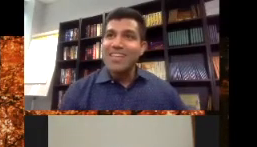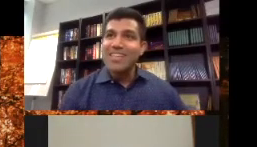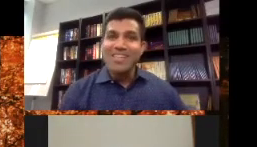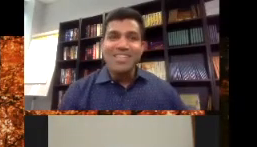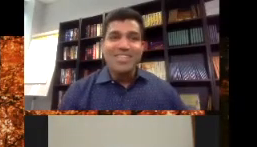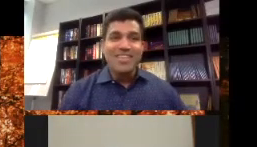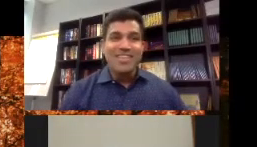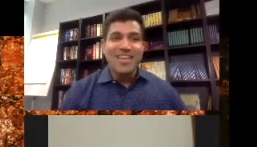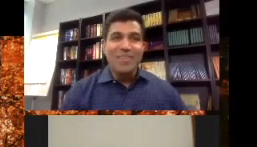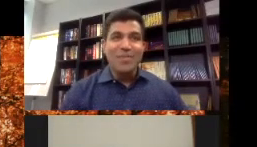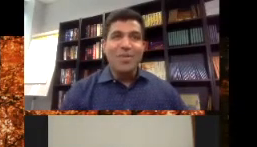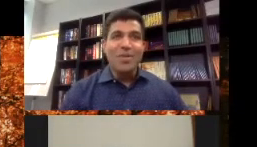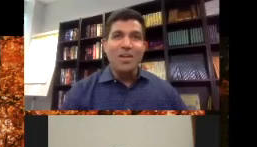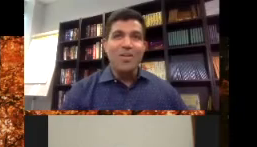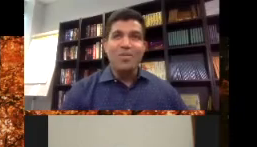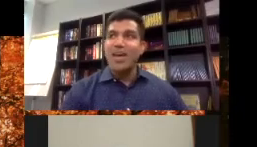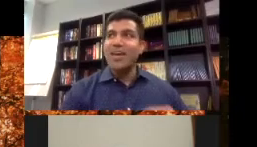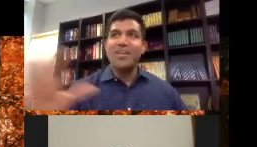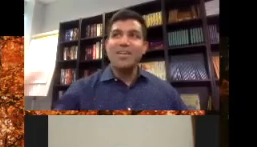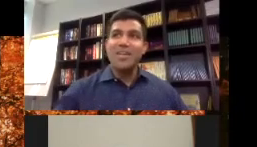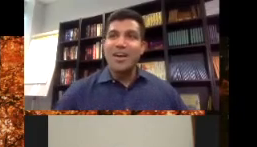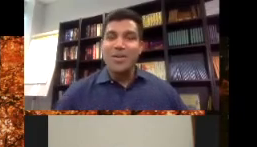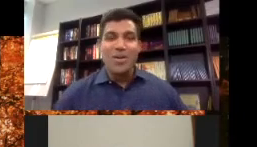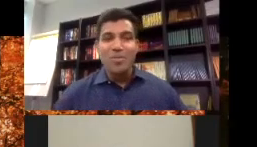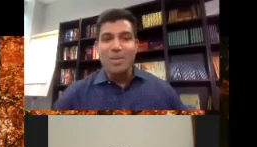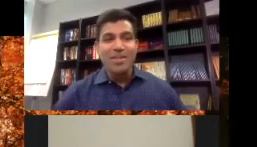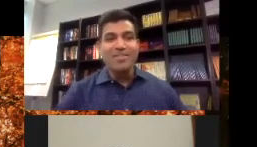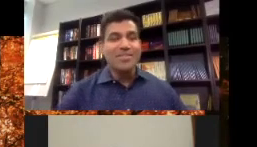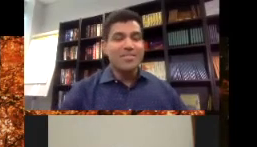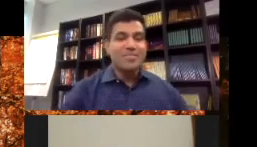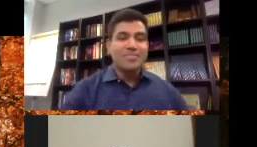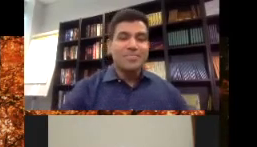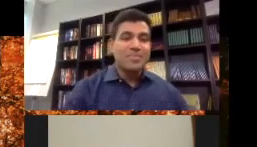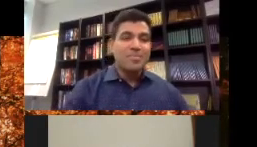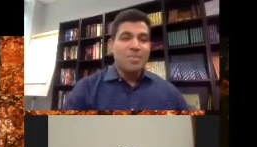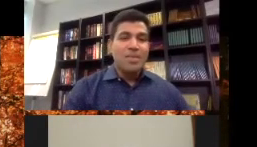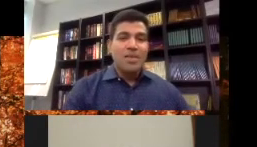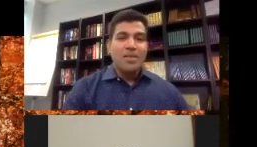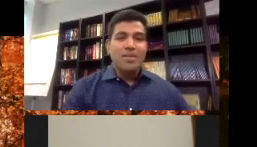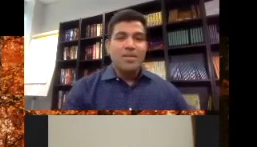in the 90s in Denver, Colorado than I don't know how many years.